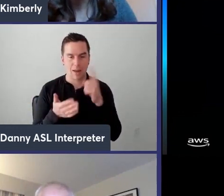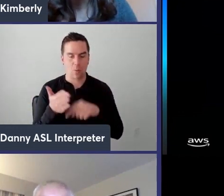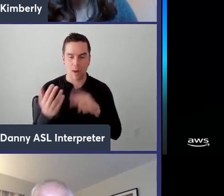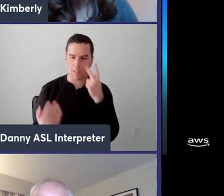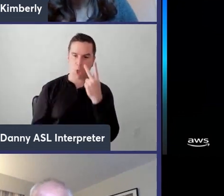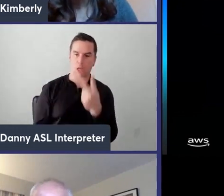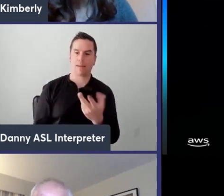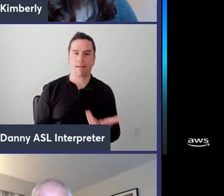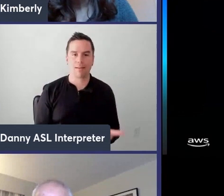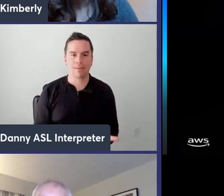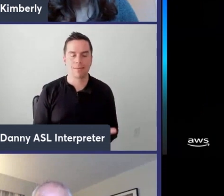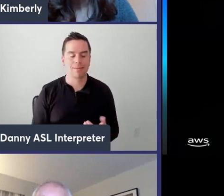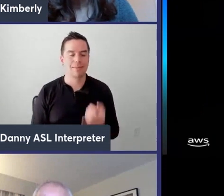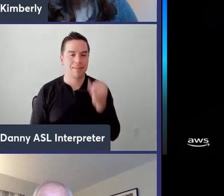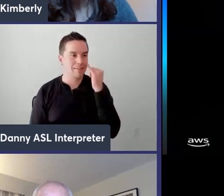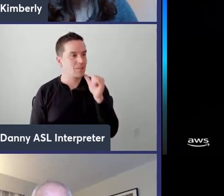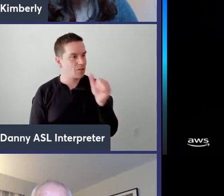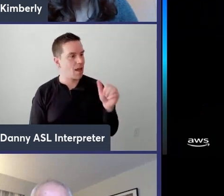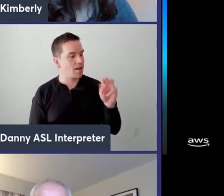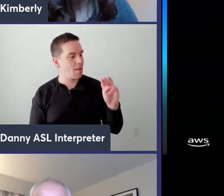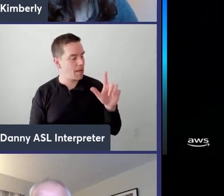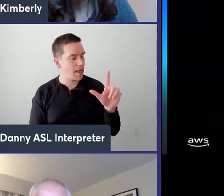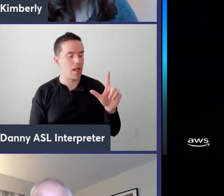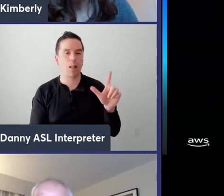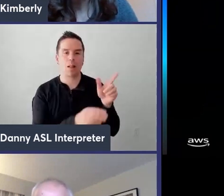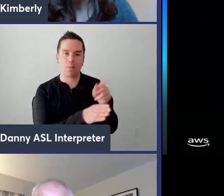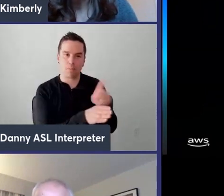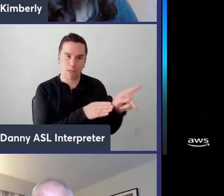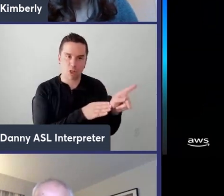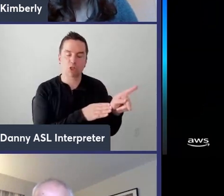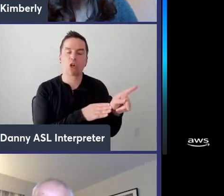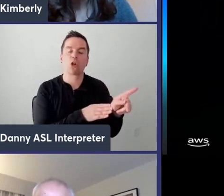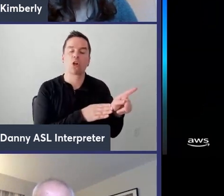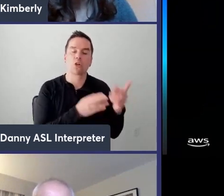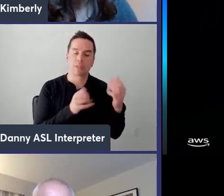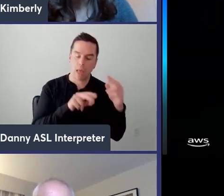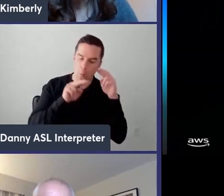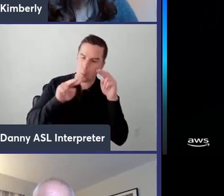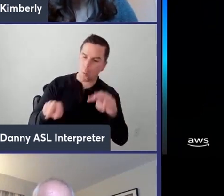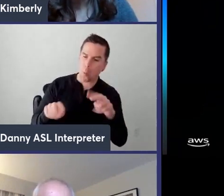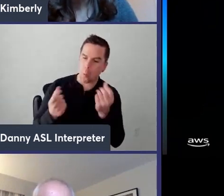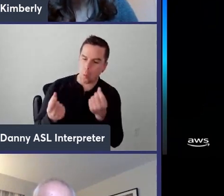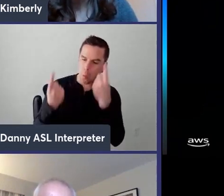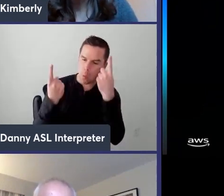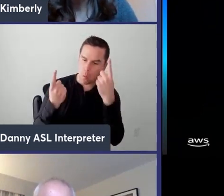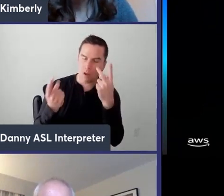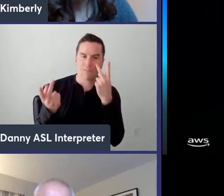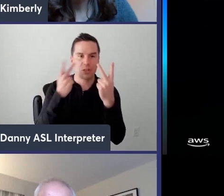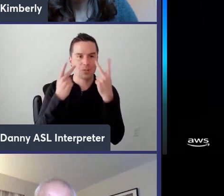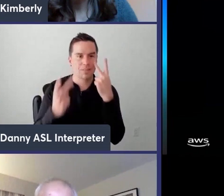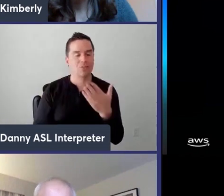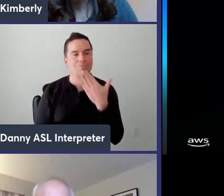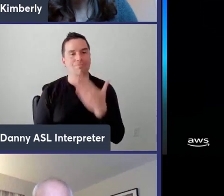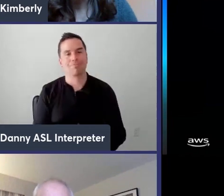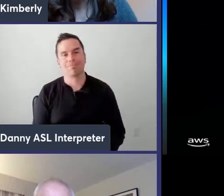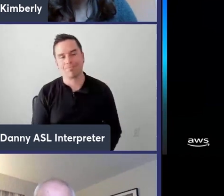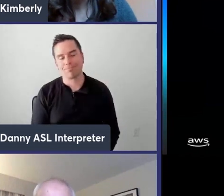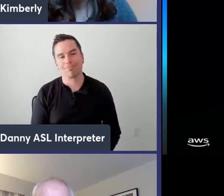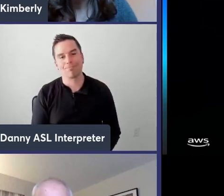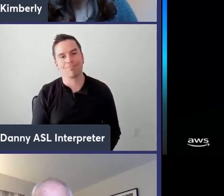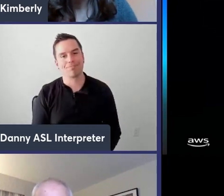are not a ML practitioner, seeing it visualized is extremely helpful for